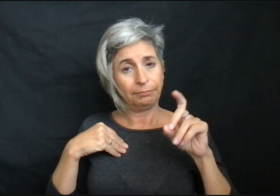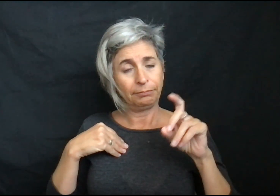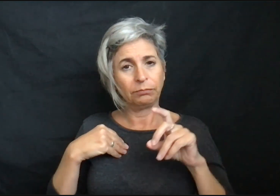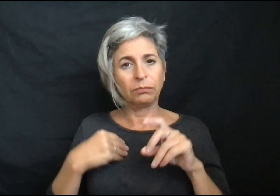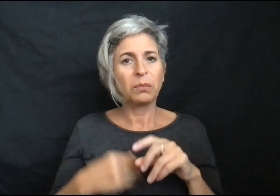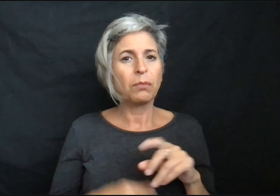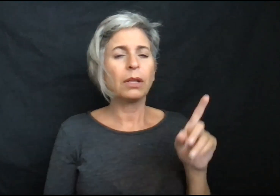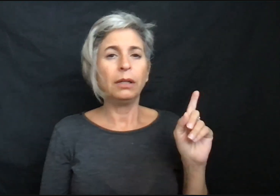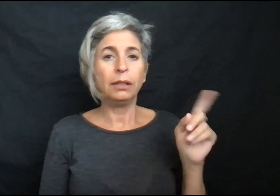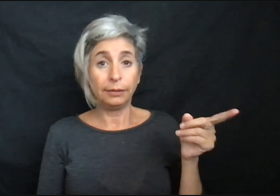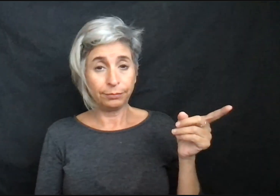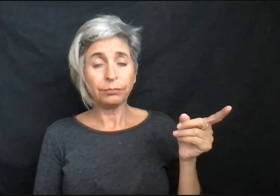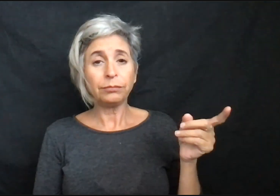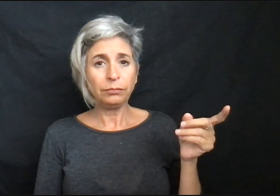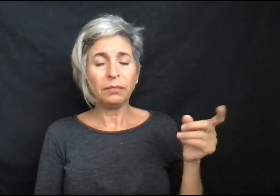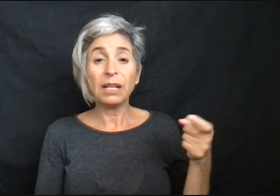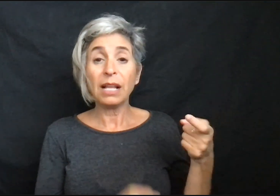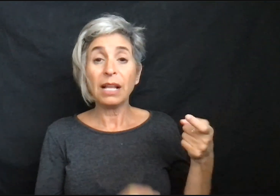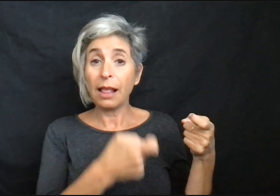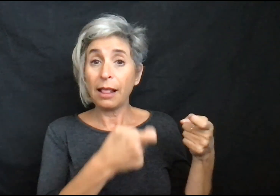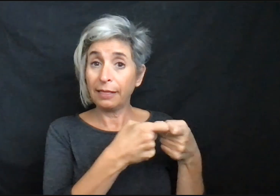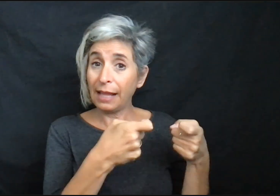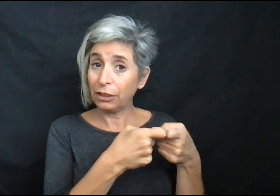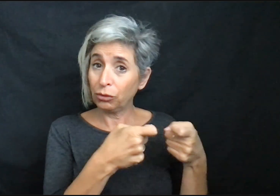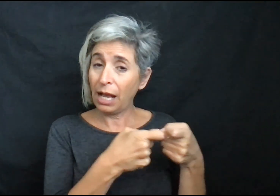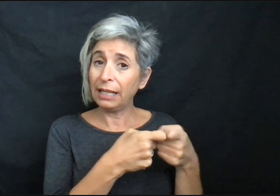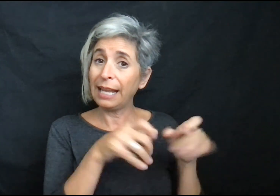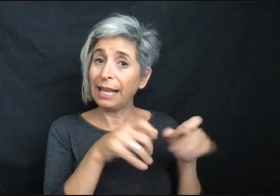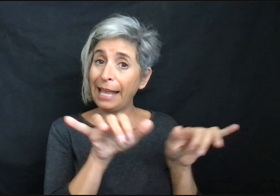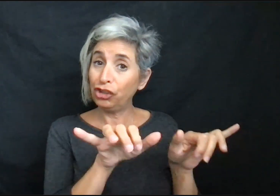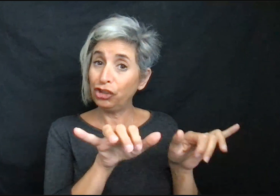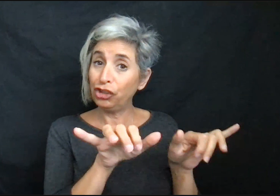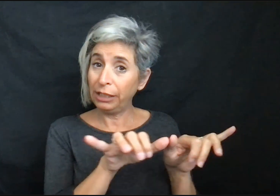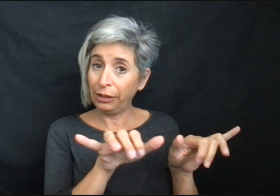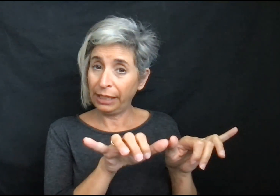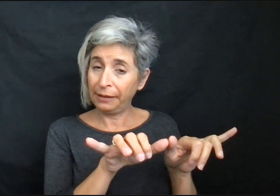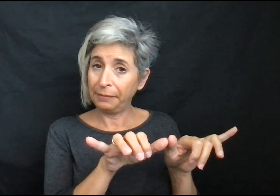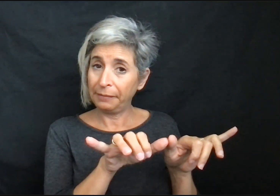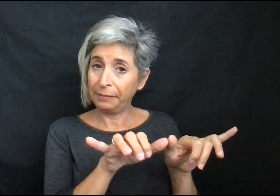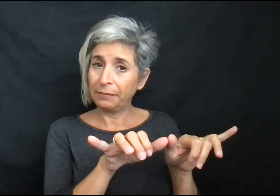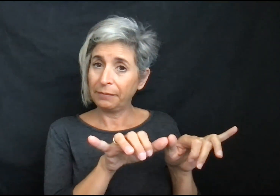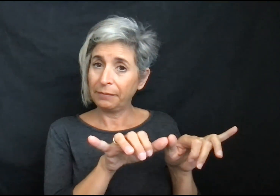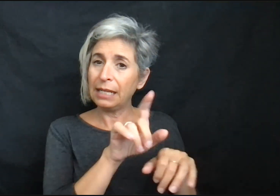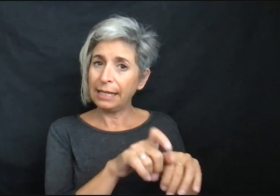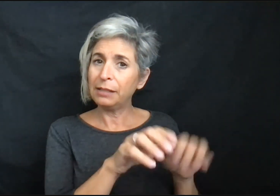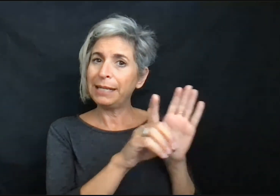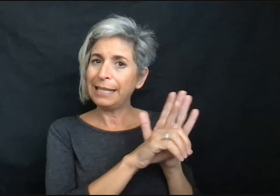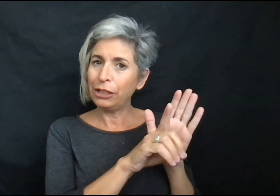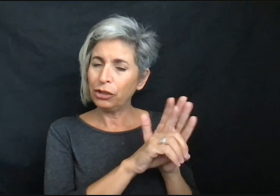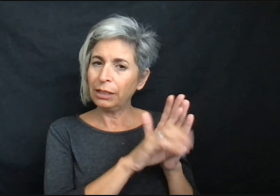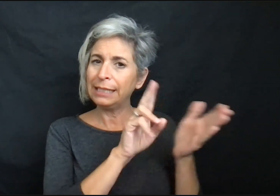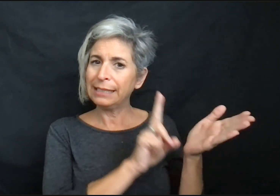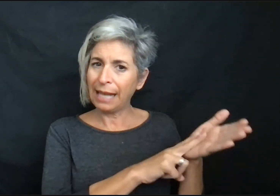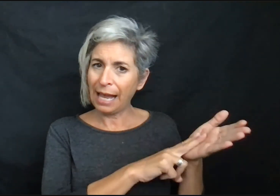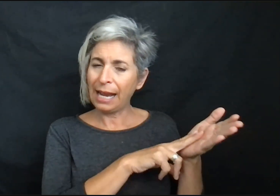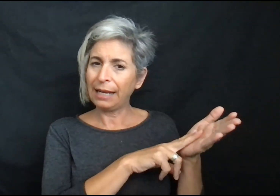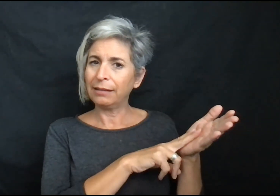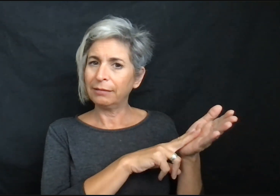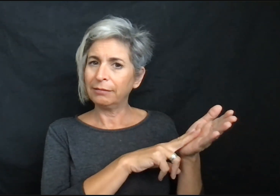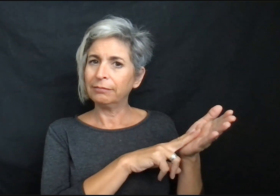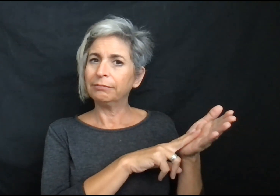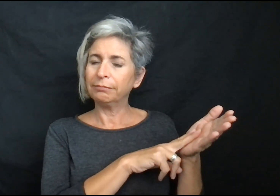In terms of electronic engineering, it needs to be digitally signed and sealed.